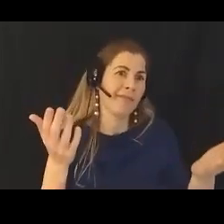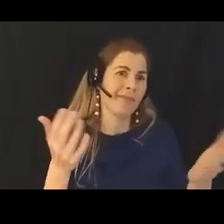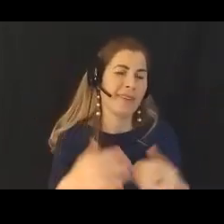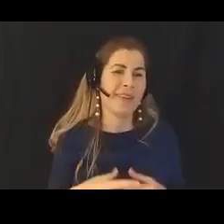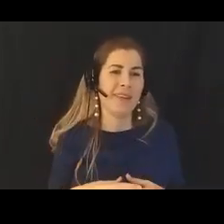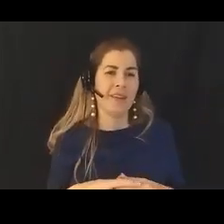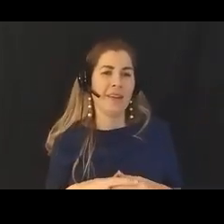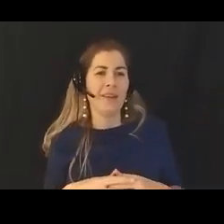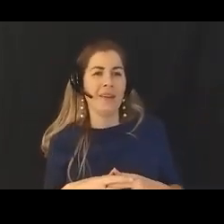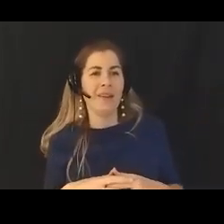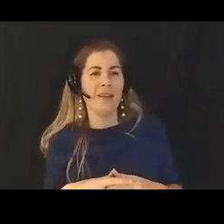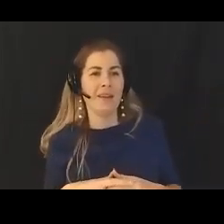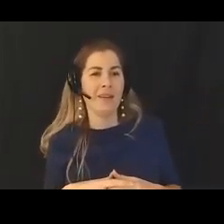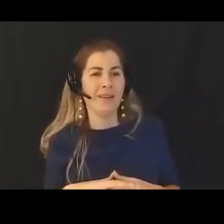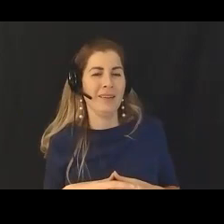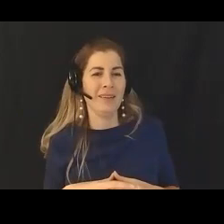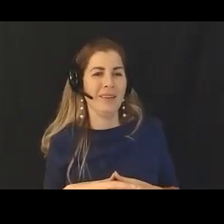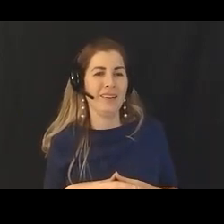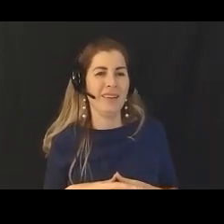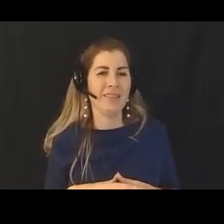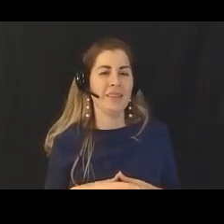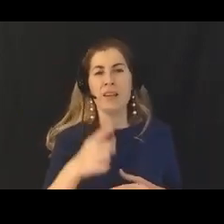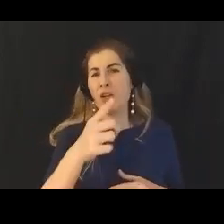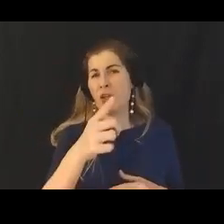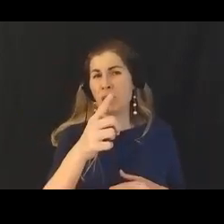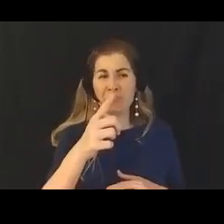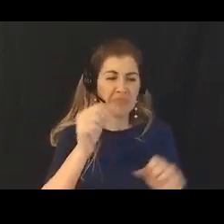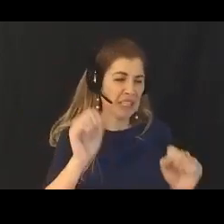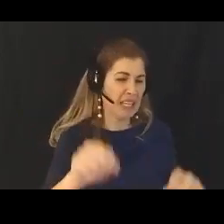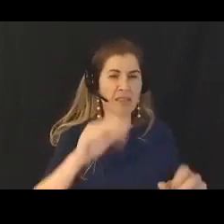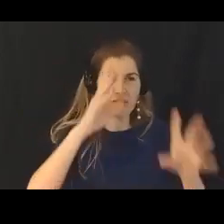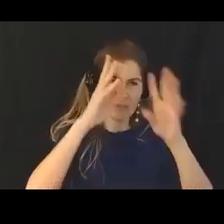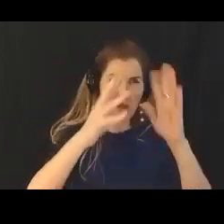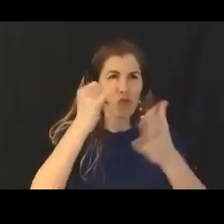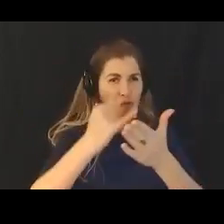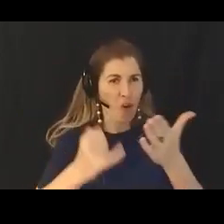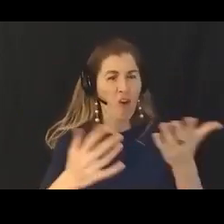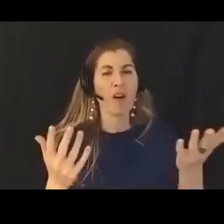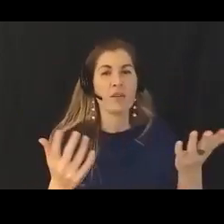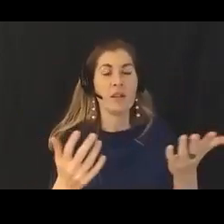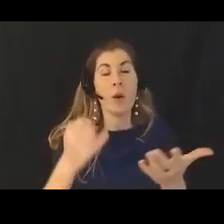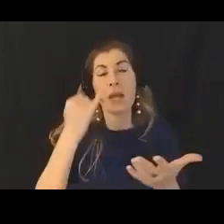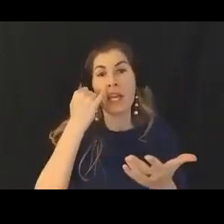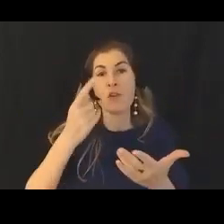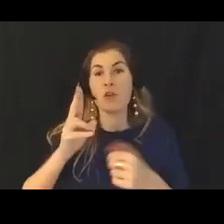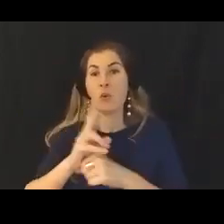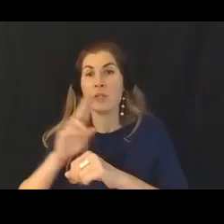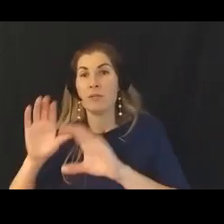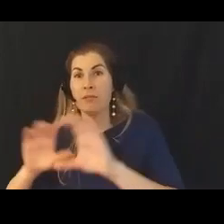Quarantine is fun. So you're free to draw, you're free to write. You can also use the chat as well if you're having trouble using the